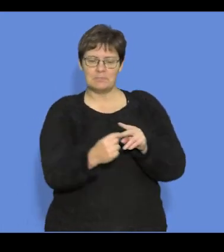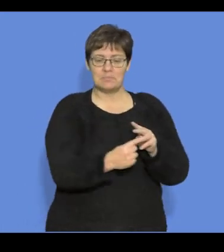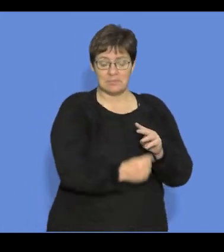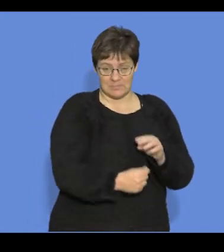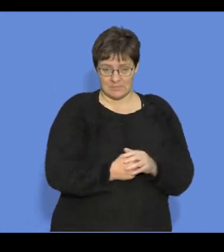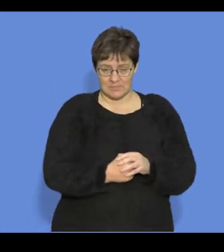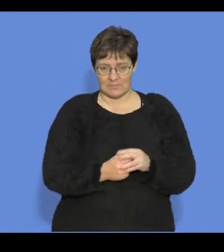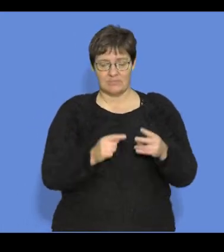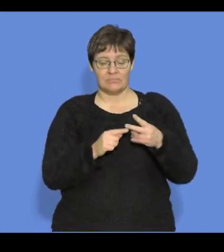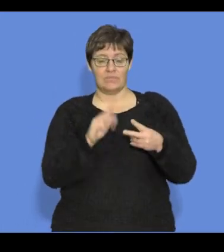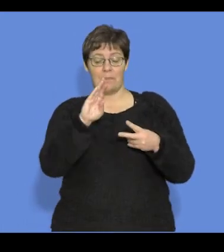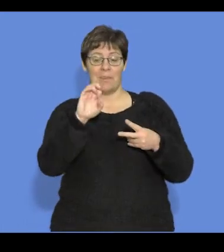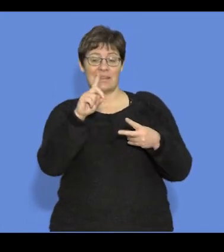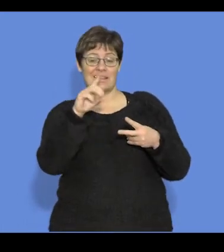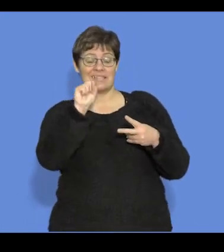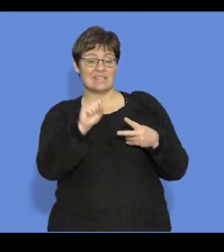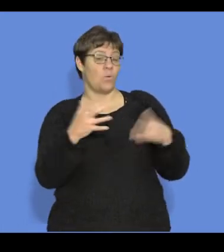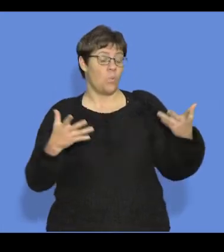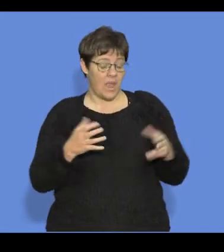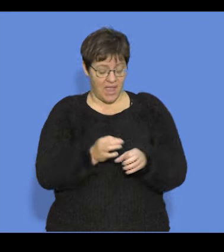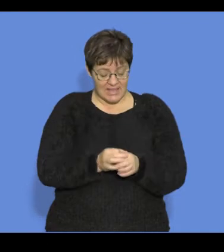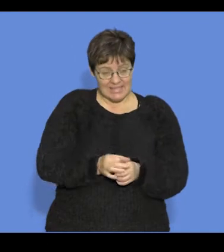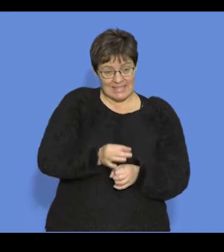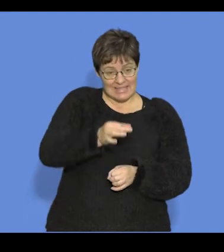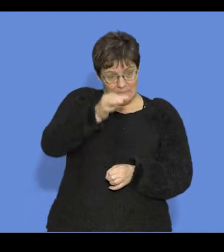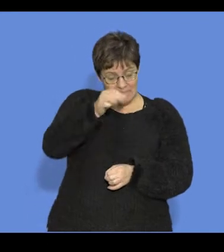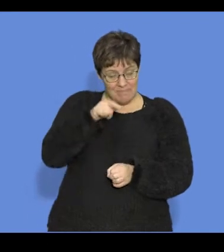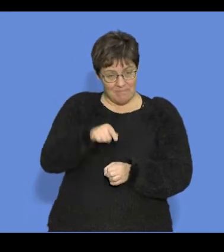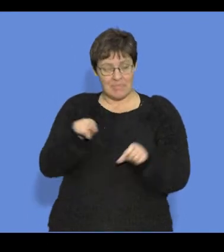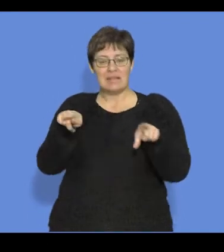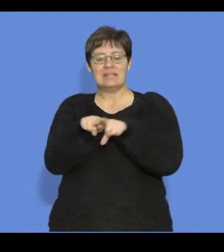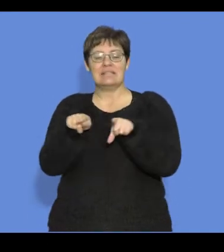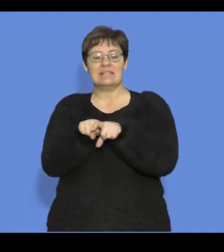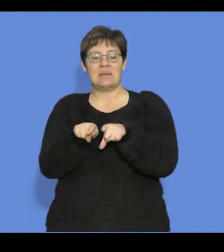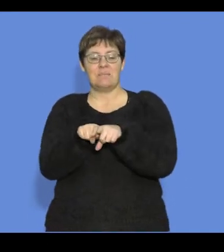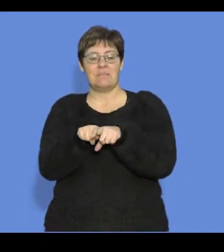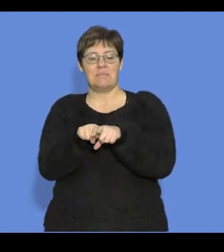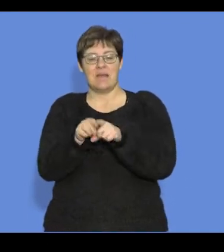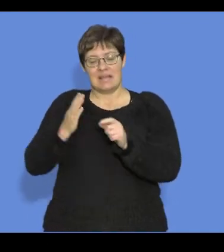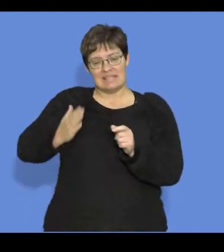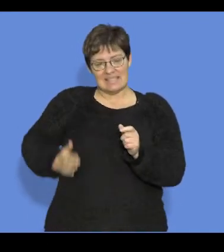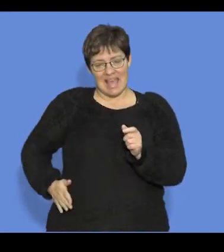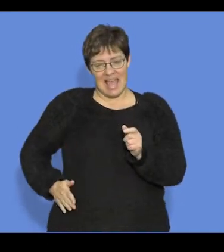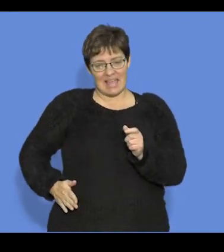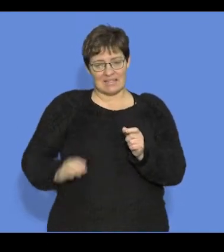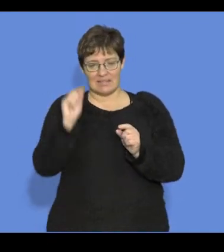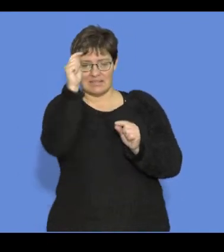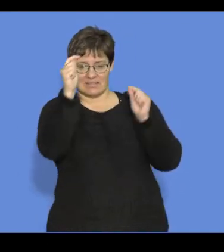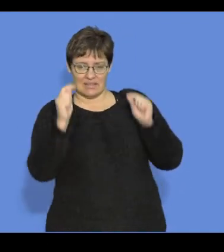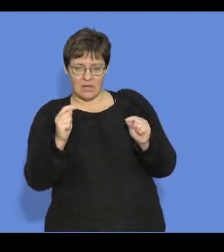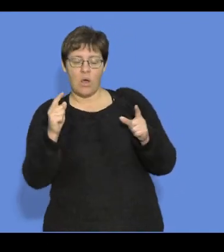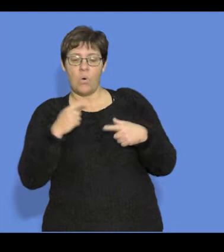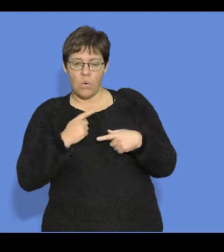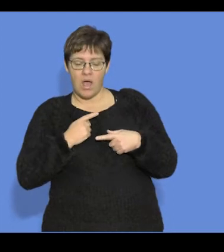in buds in stems, and on the sides of stems so that growth